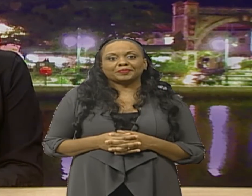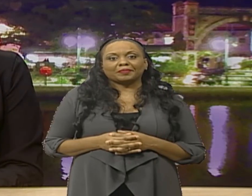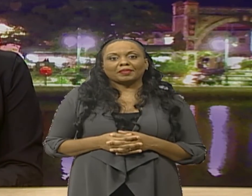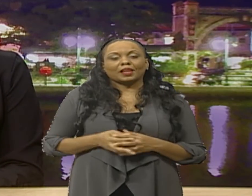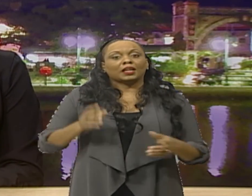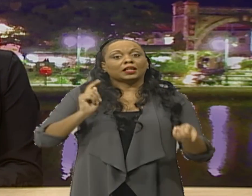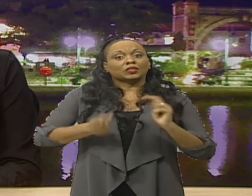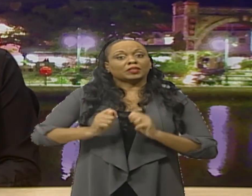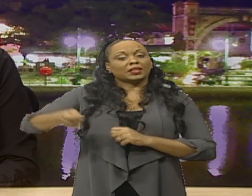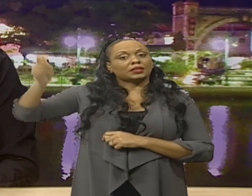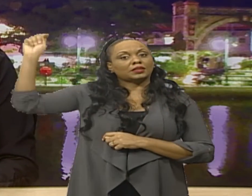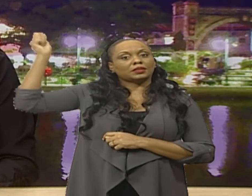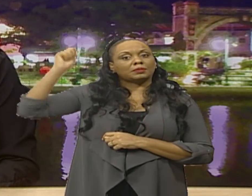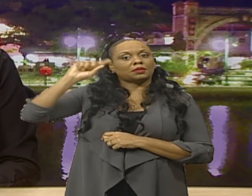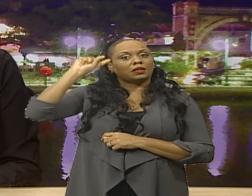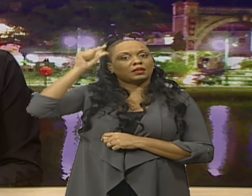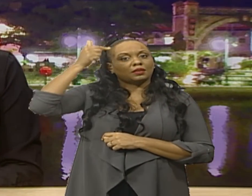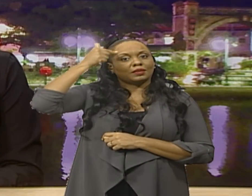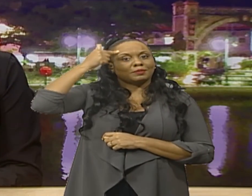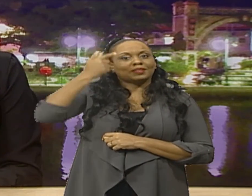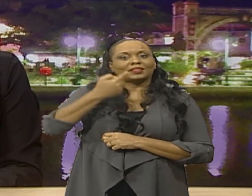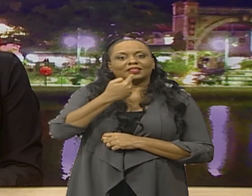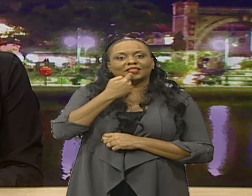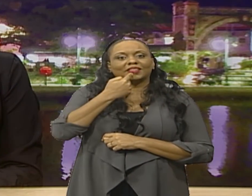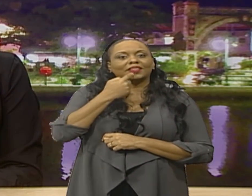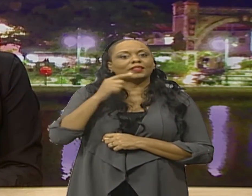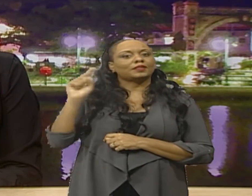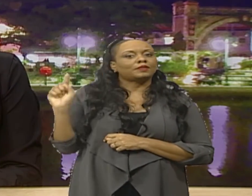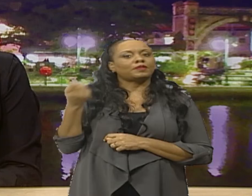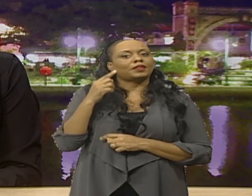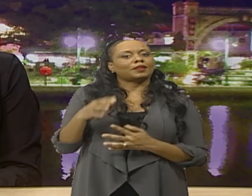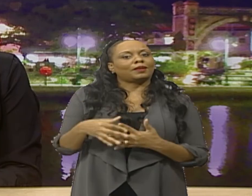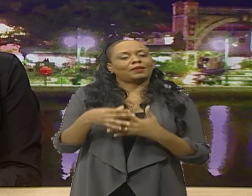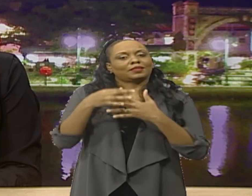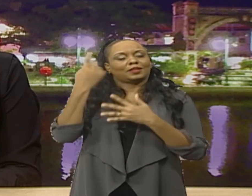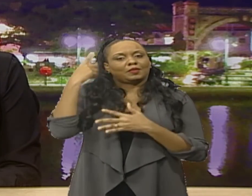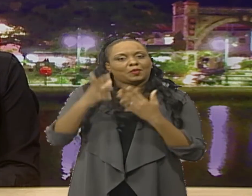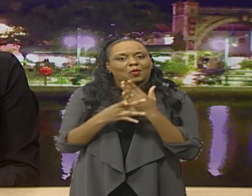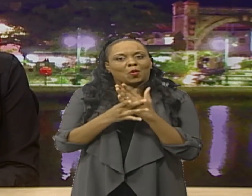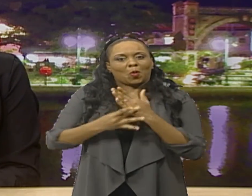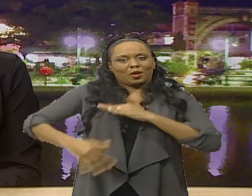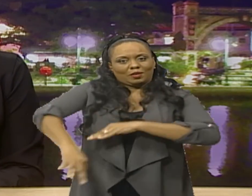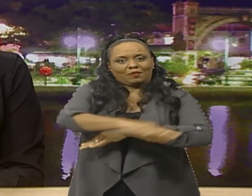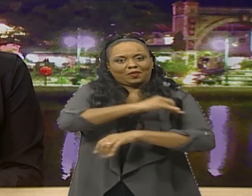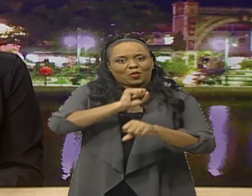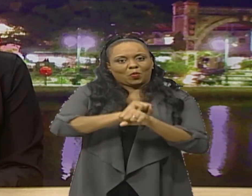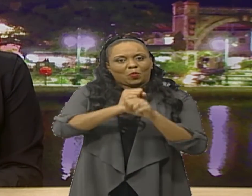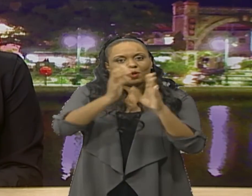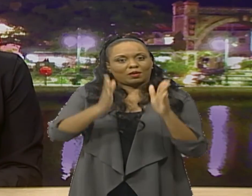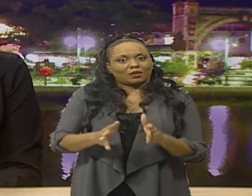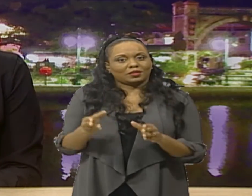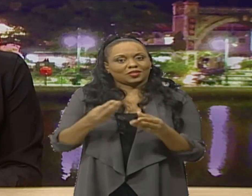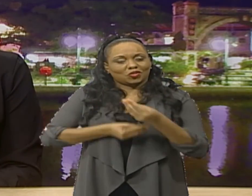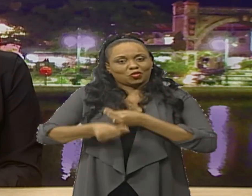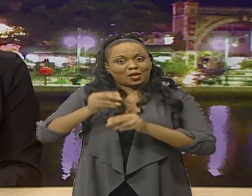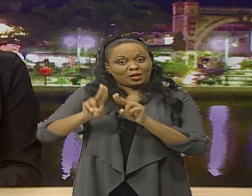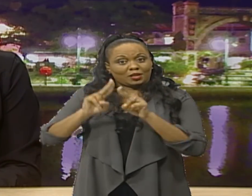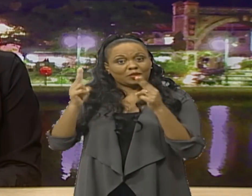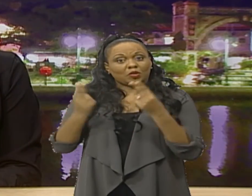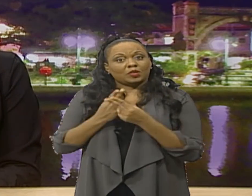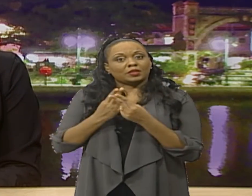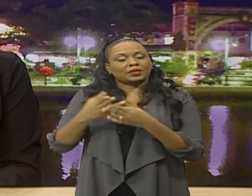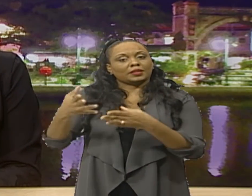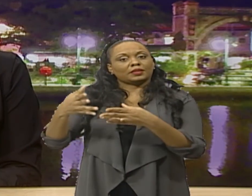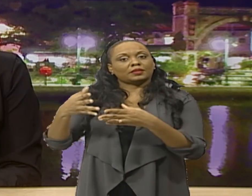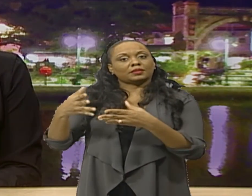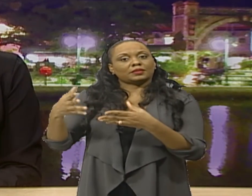The Trinidad and Tobago government says it will give the first option to the Oilfield Workers Trade Union to acquire the refining assets of